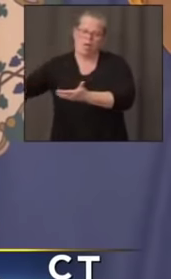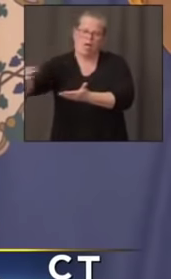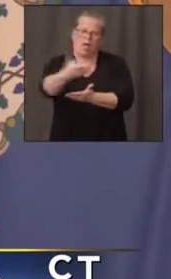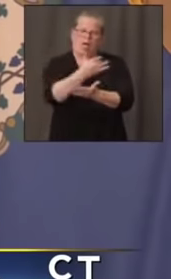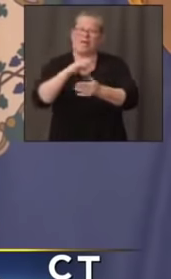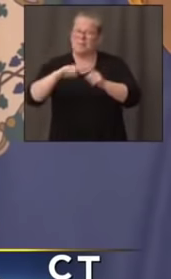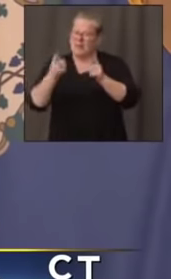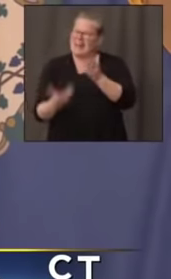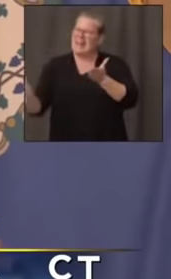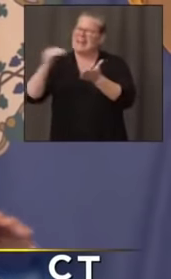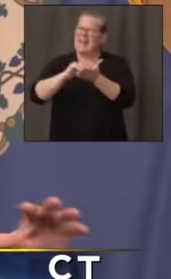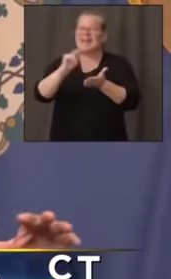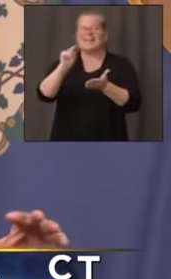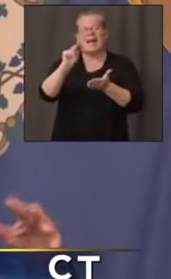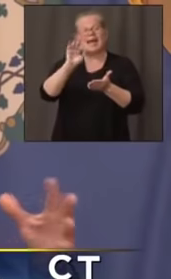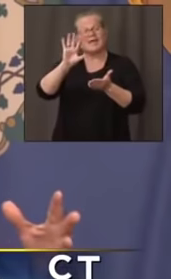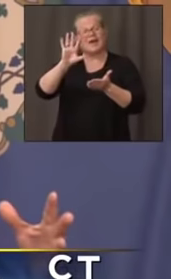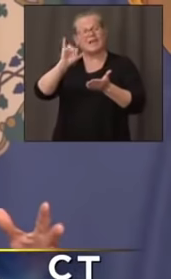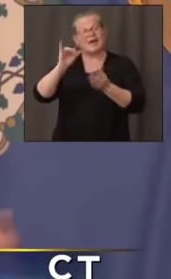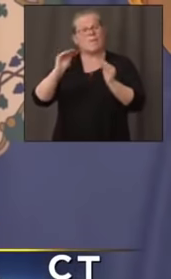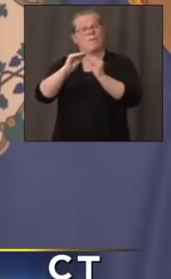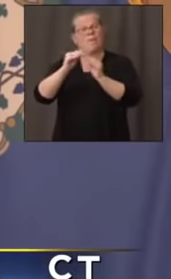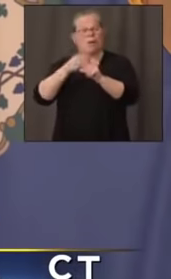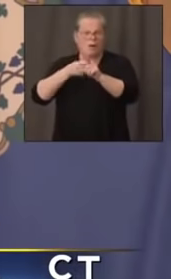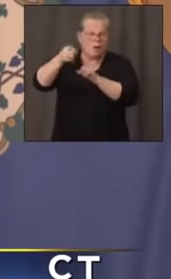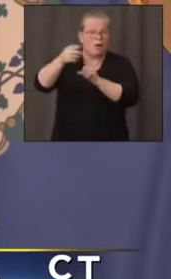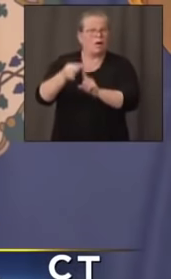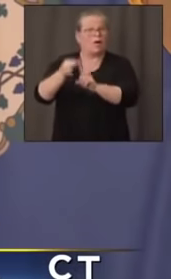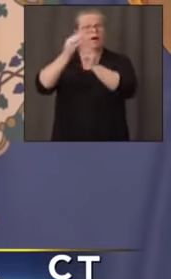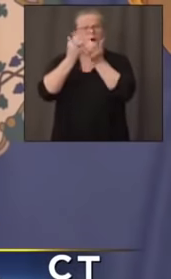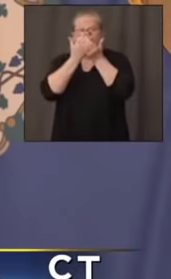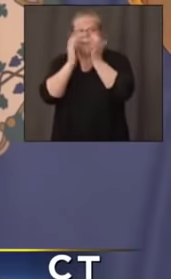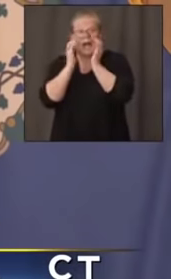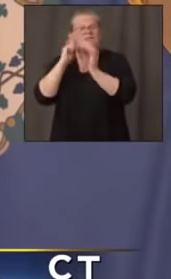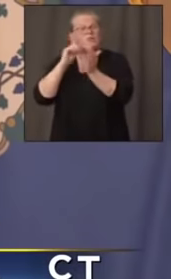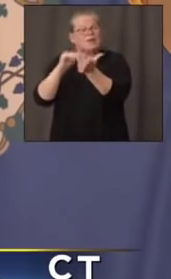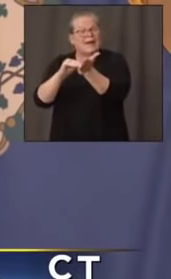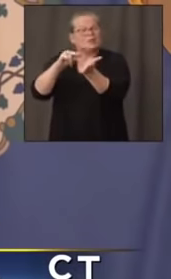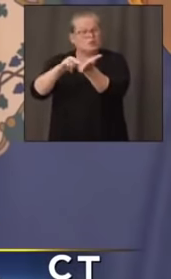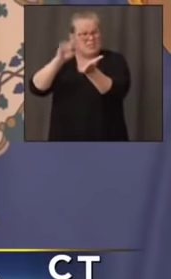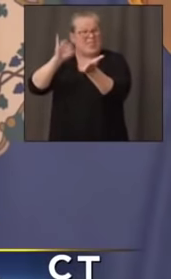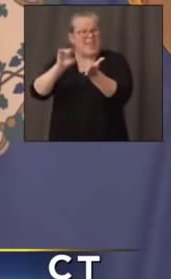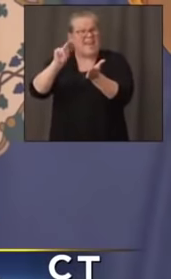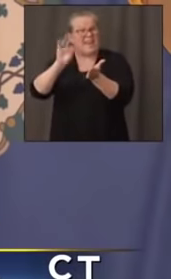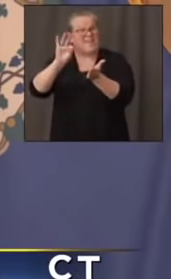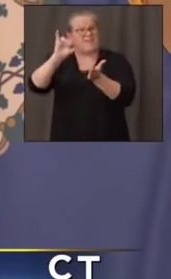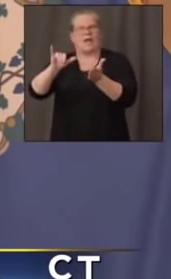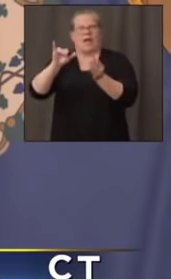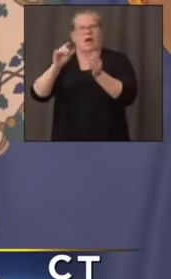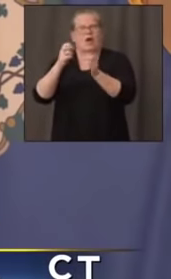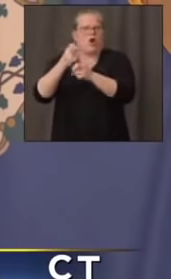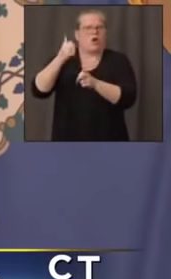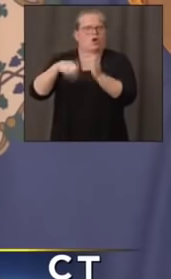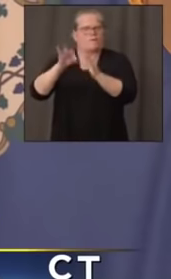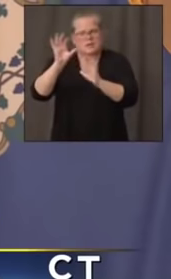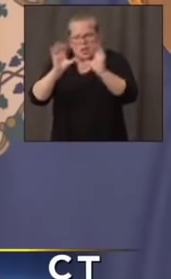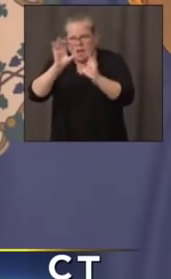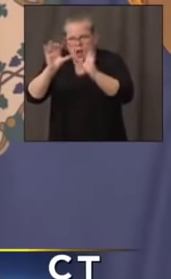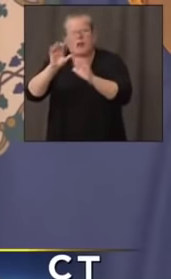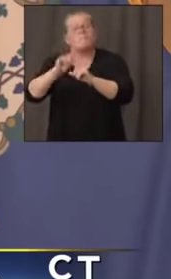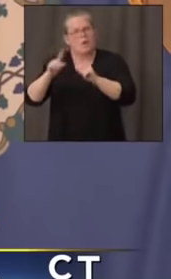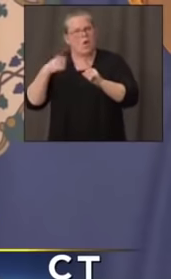country. So it'll be better there, as well as track and trace. So I'm going to do everything I can to make sure that that does not happen. That's why we're